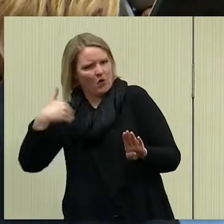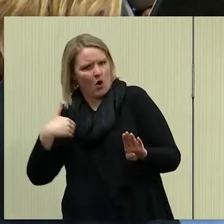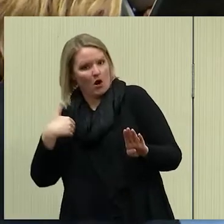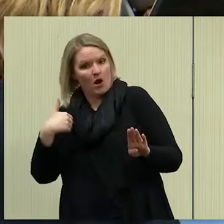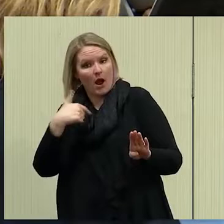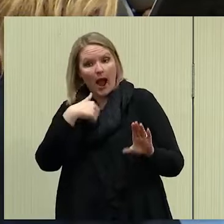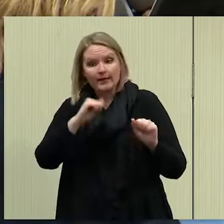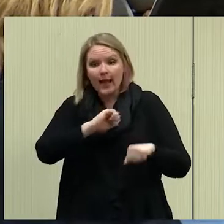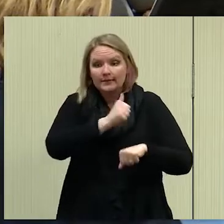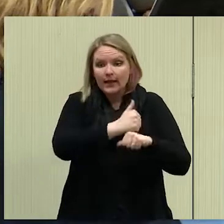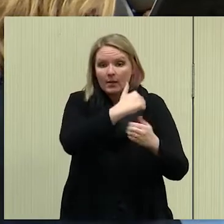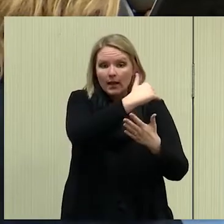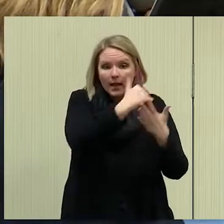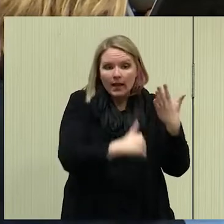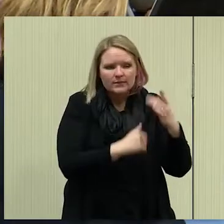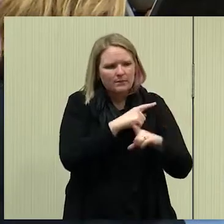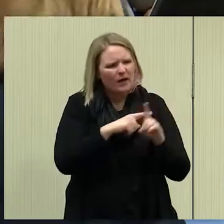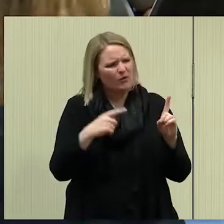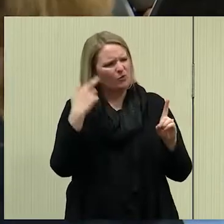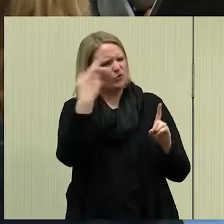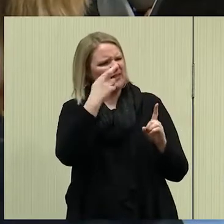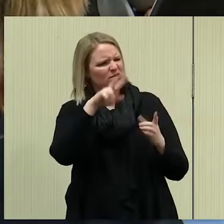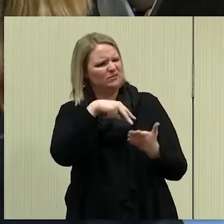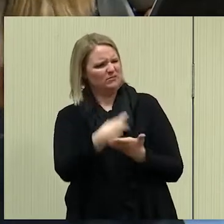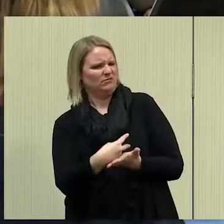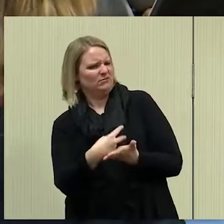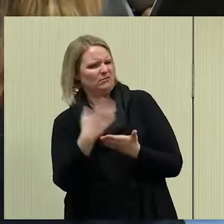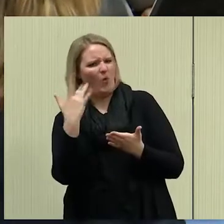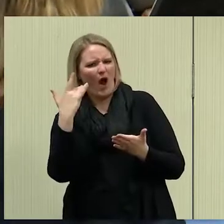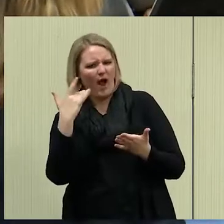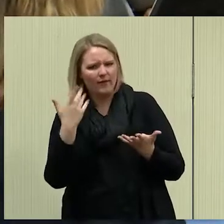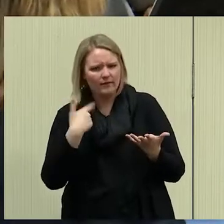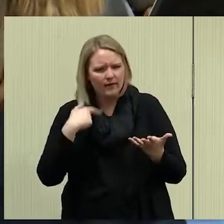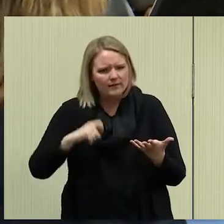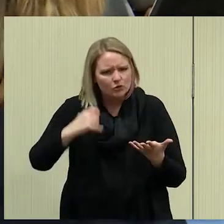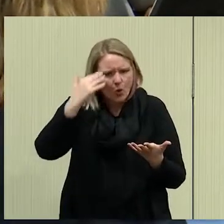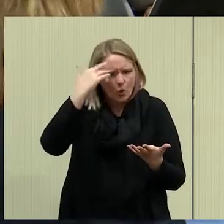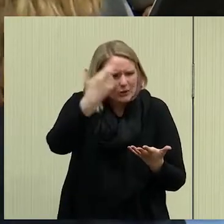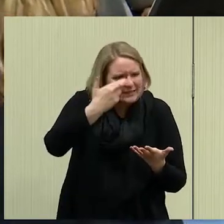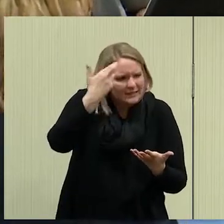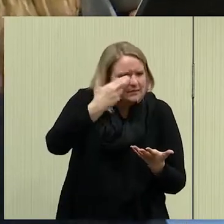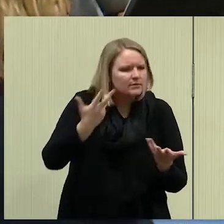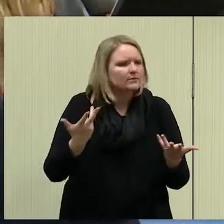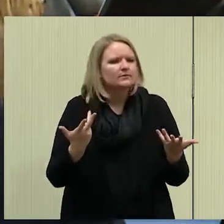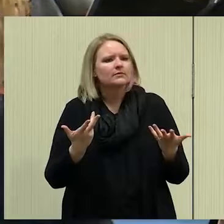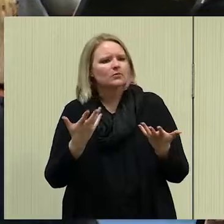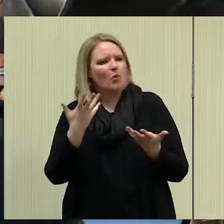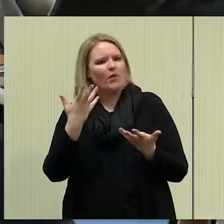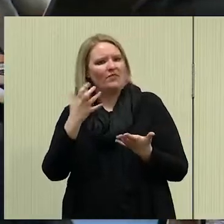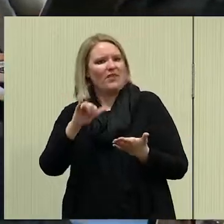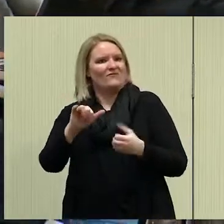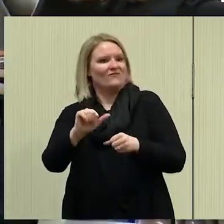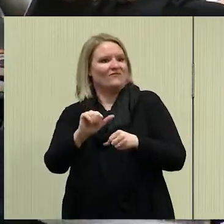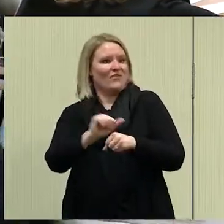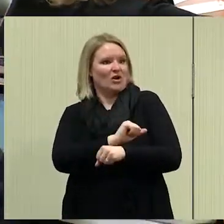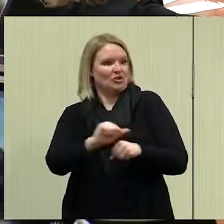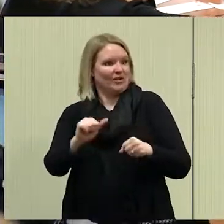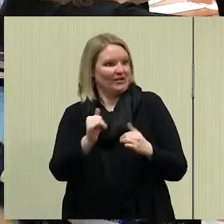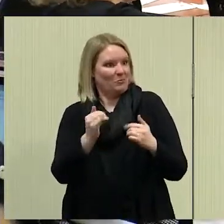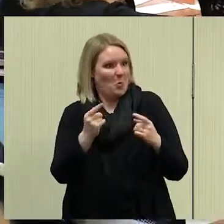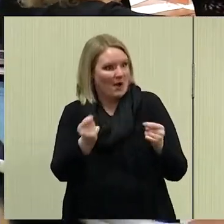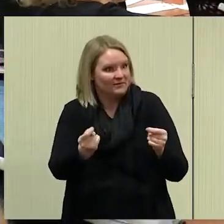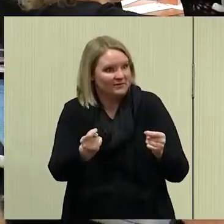for me to put these things in place, but I need to know why he doesn't want to go to lunch. Yeah, so kind of what's the function? So why? Is